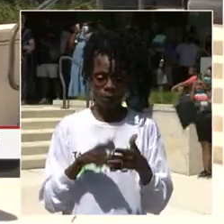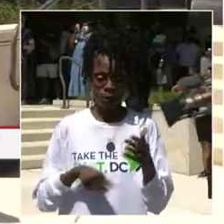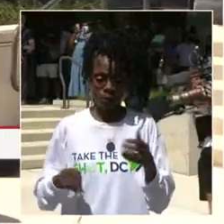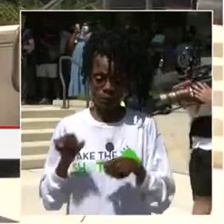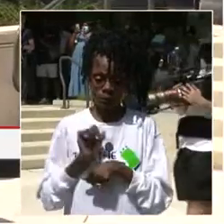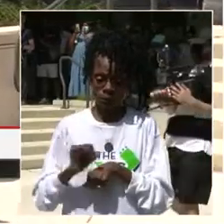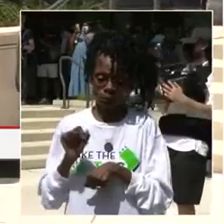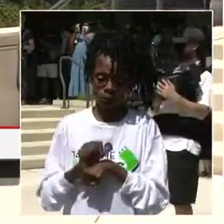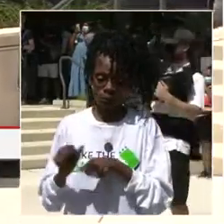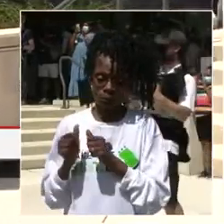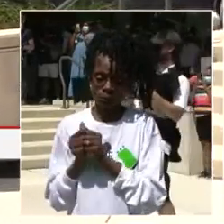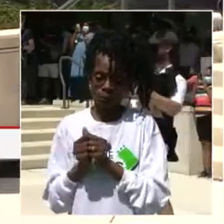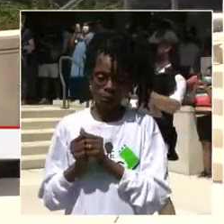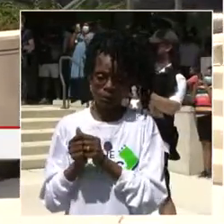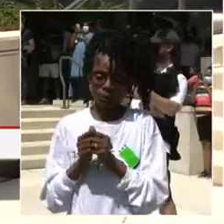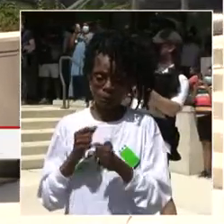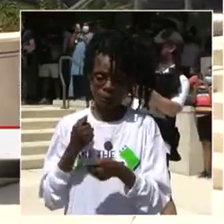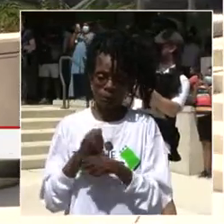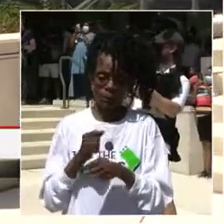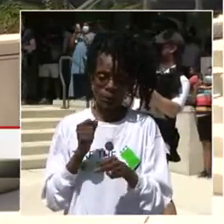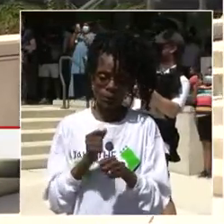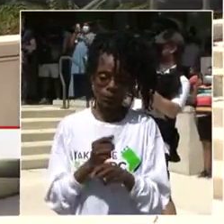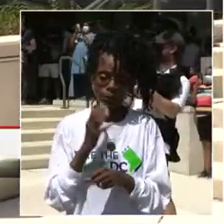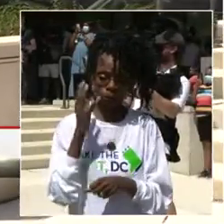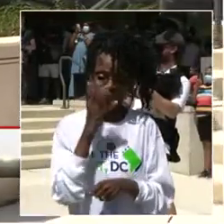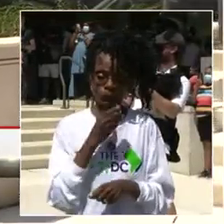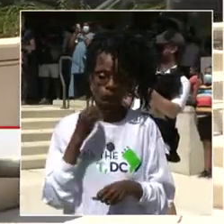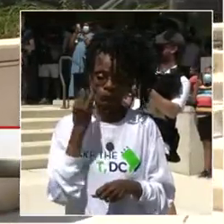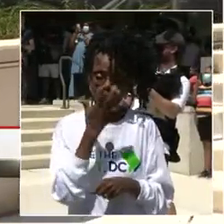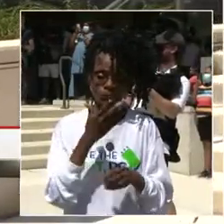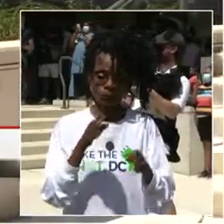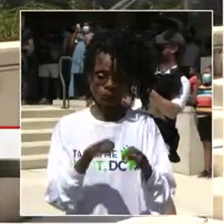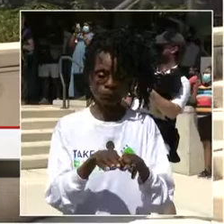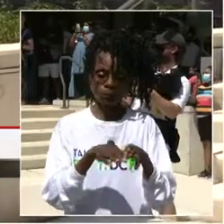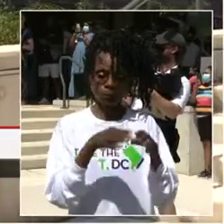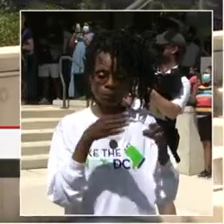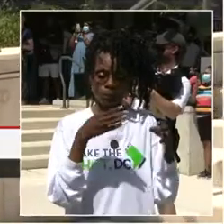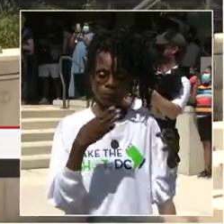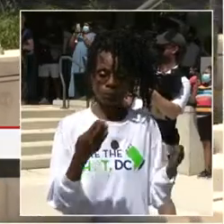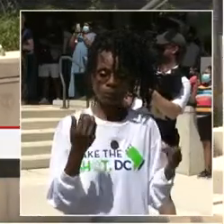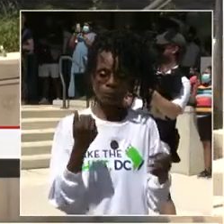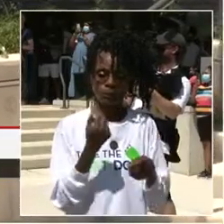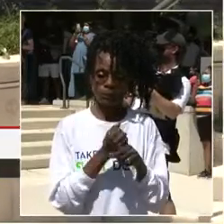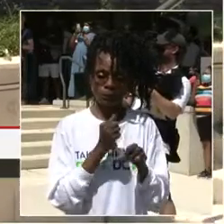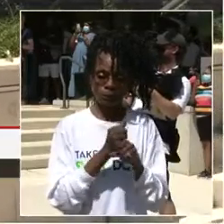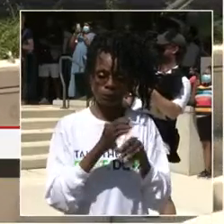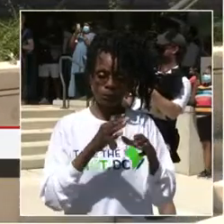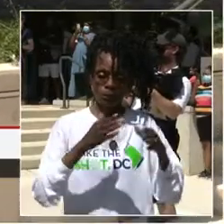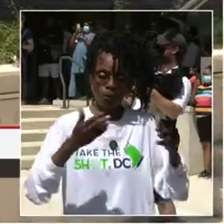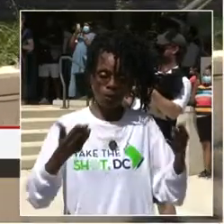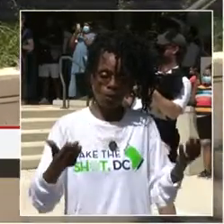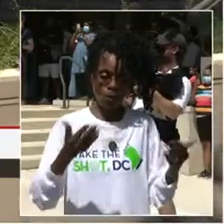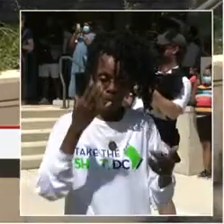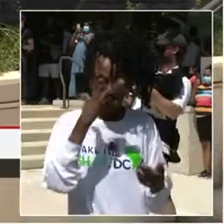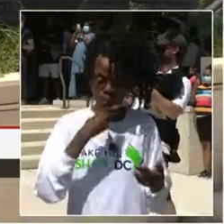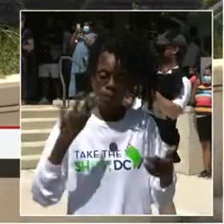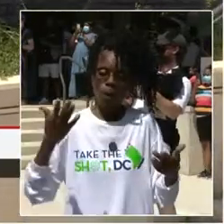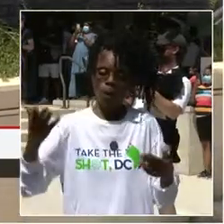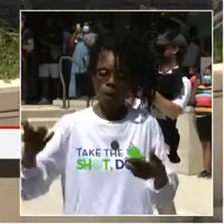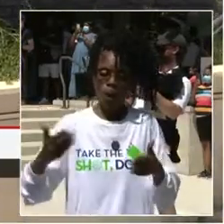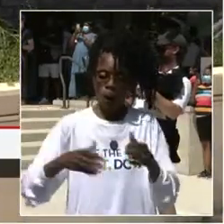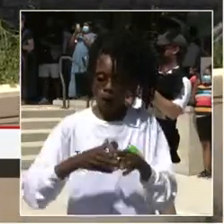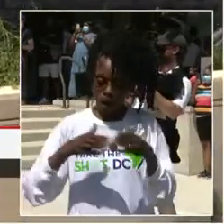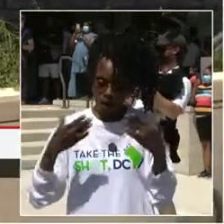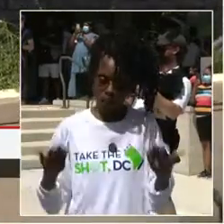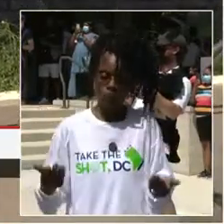to make a beautiful opening and a beautiful welcome home to the young people of Banneker. I